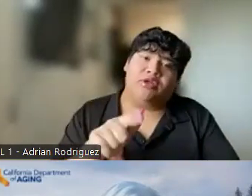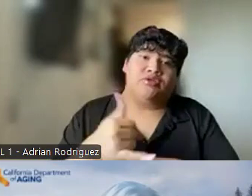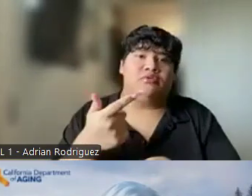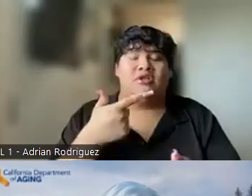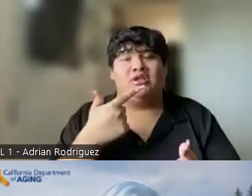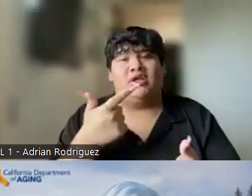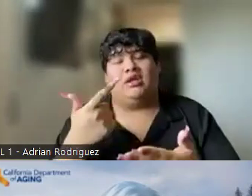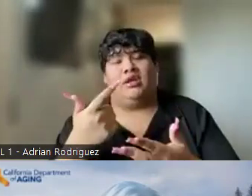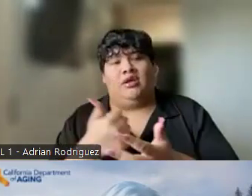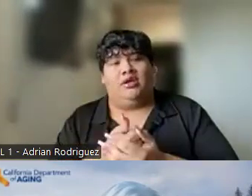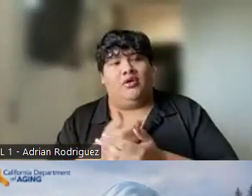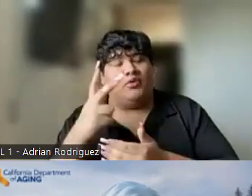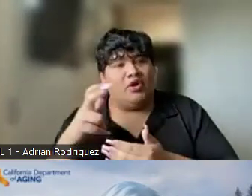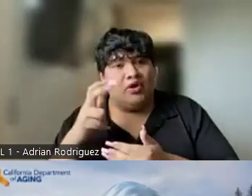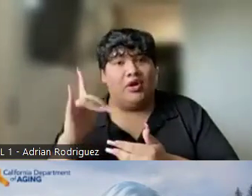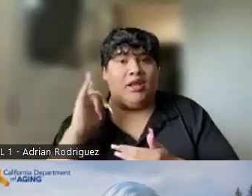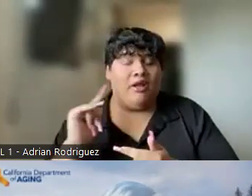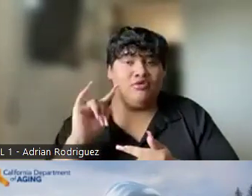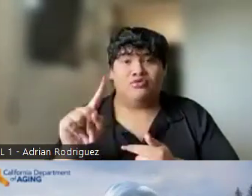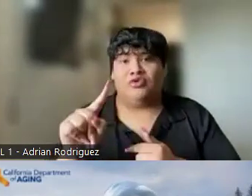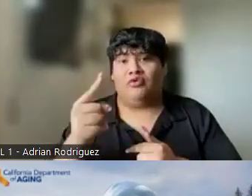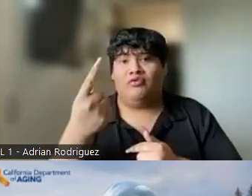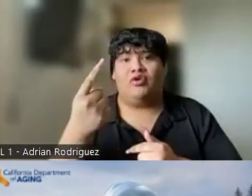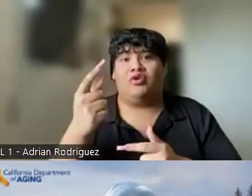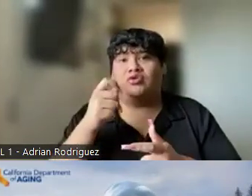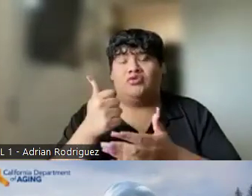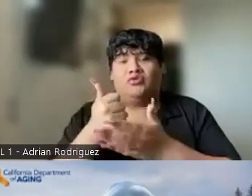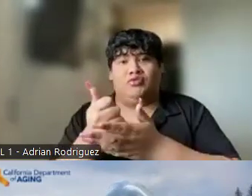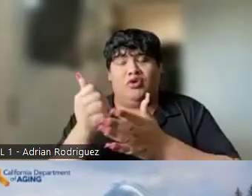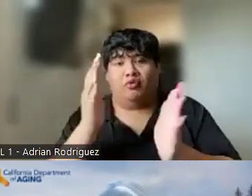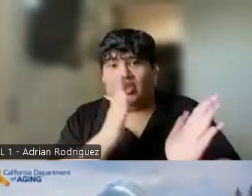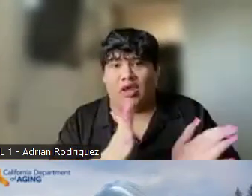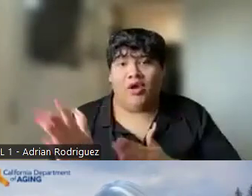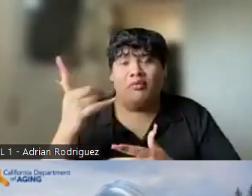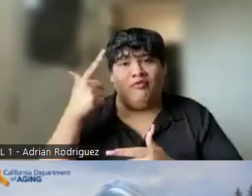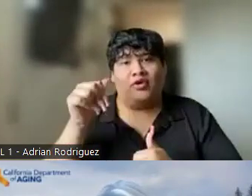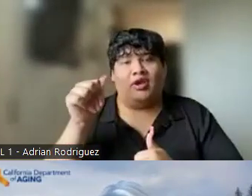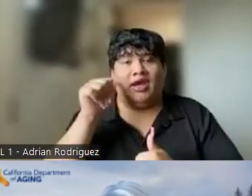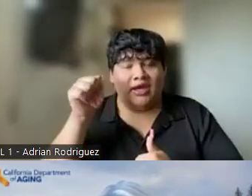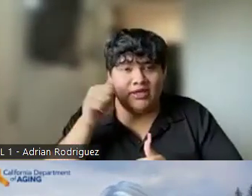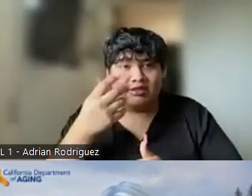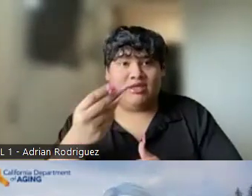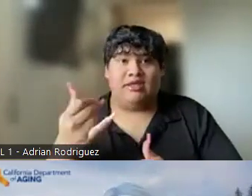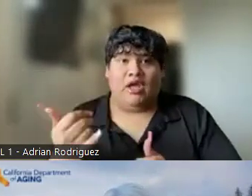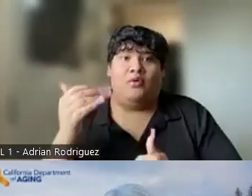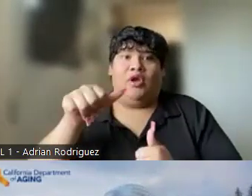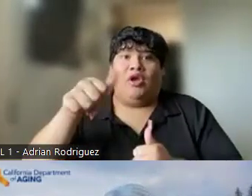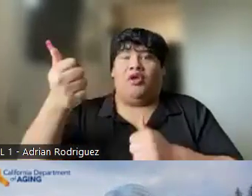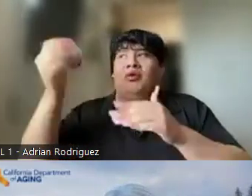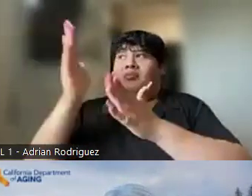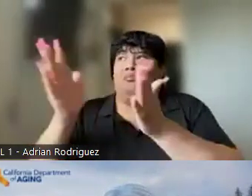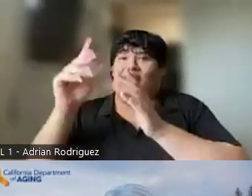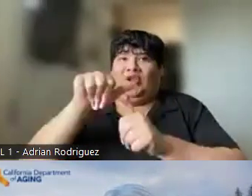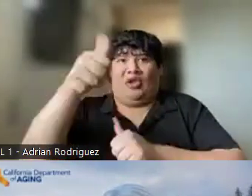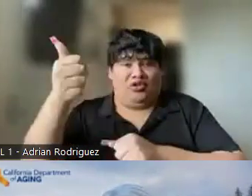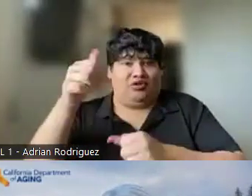heard, California is one of the first out of the gate with our master plan for aging, now multi-sector plans in so many states. And I think we